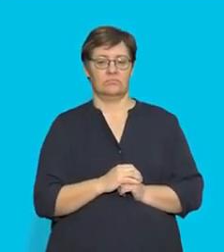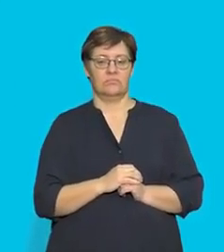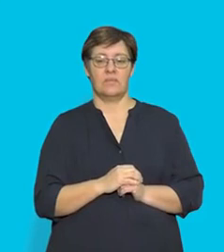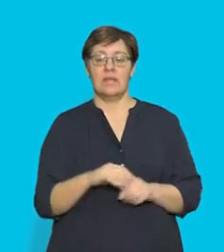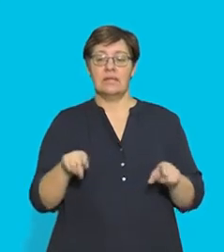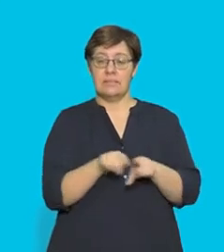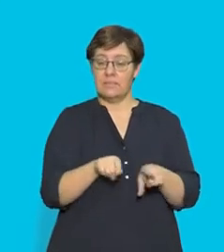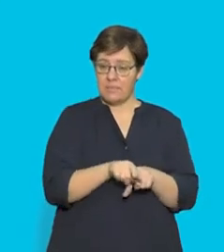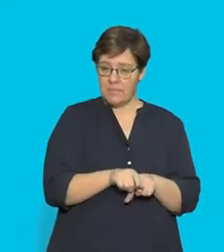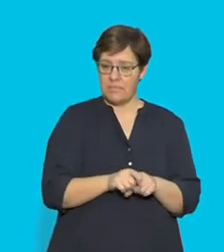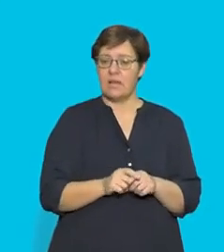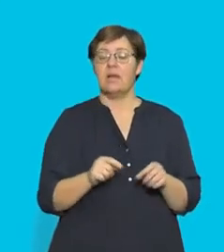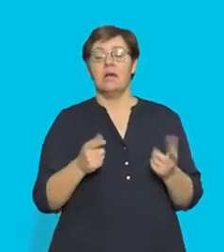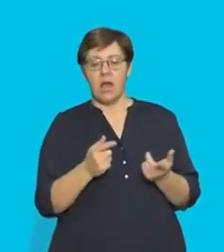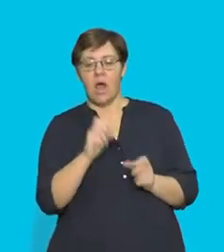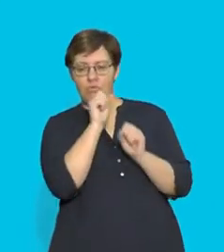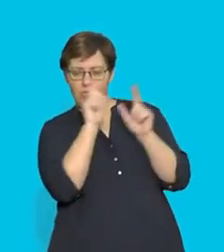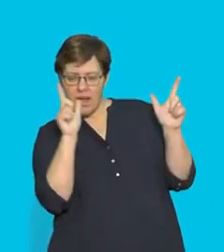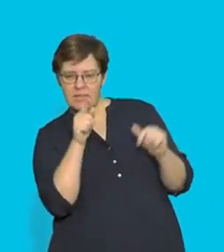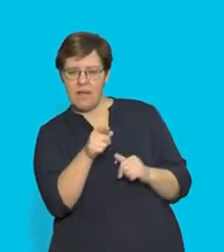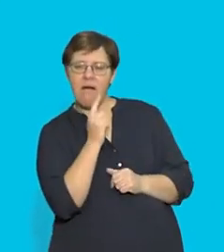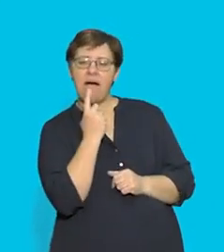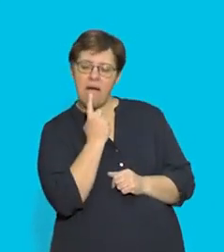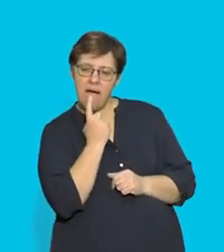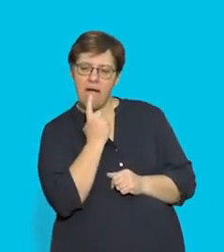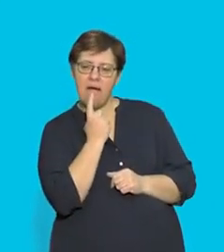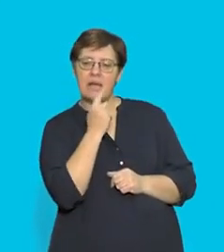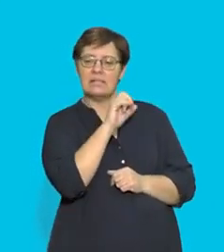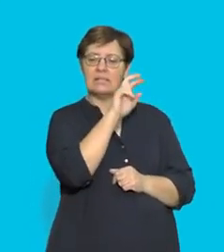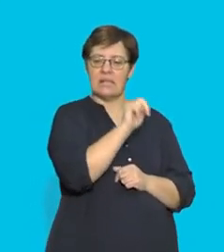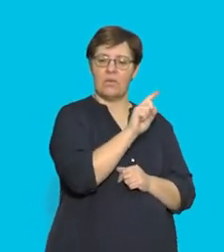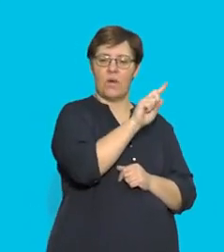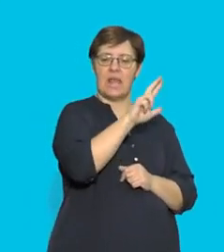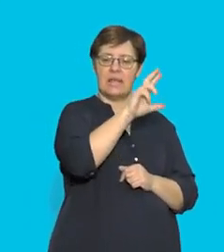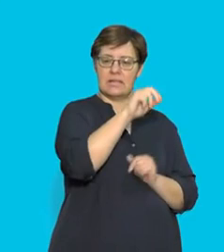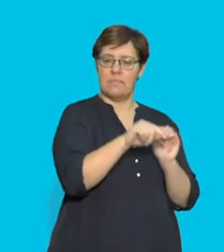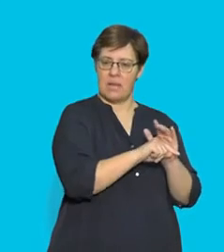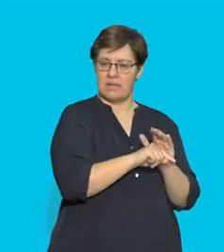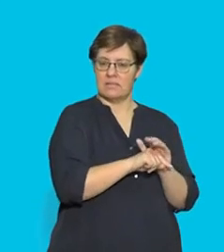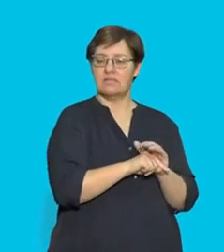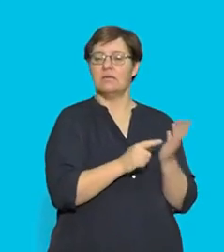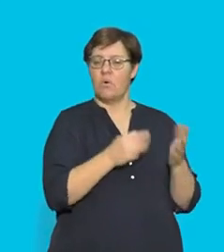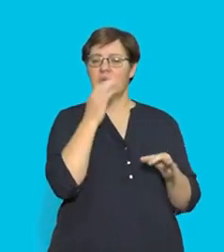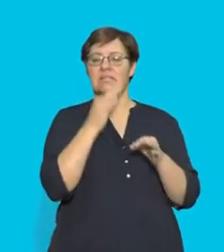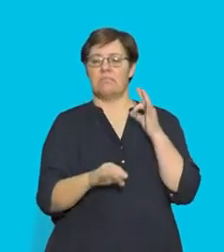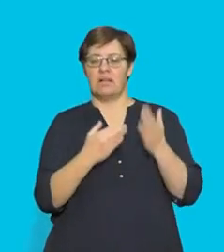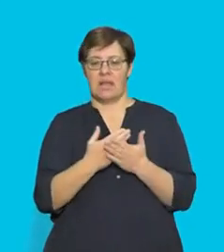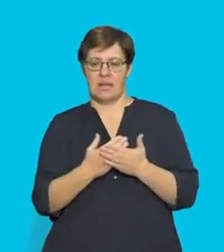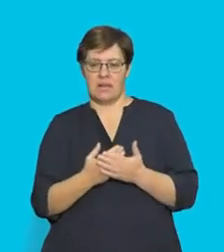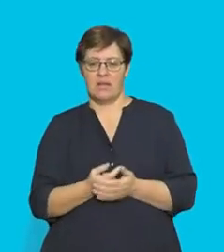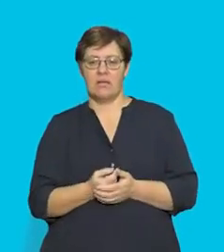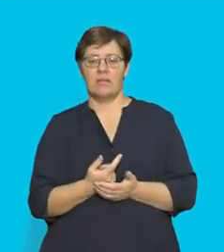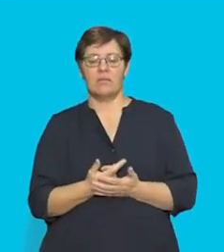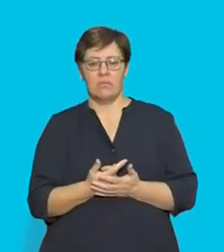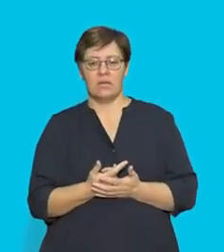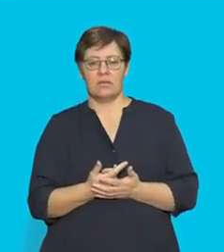But at the same time, we're also going to realize that this sine of 180 minus beta can be simplified because this is now